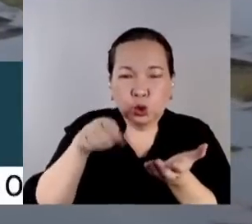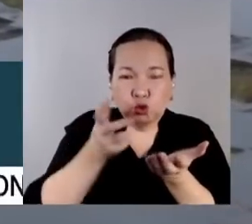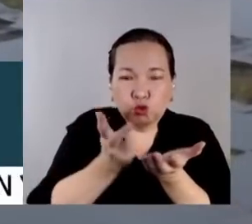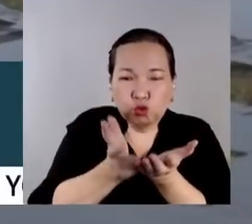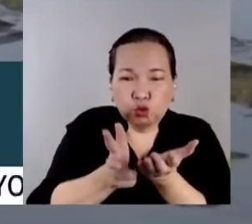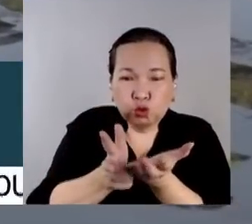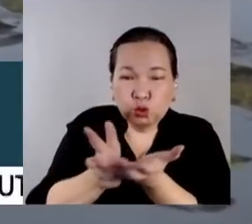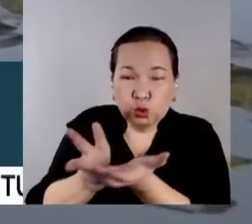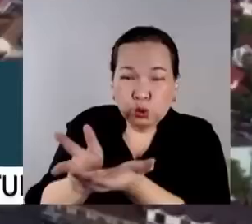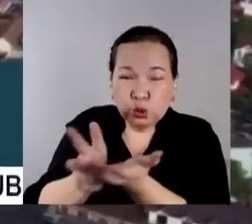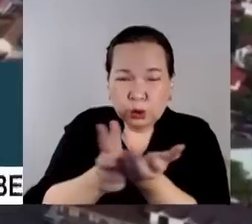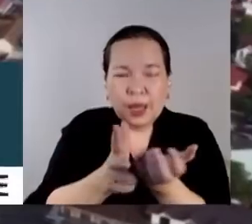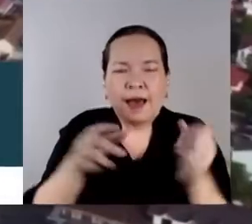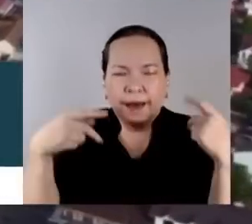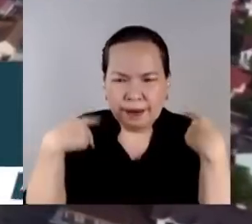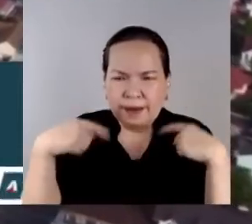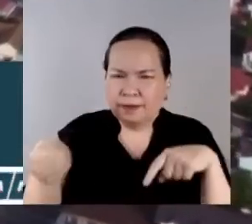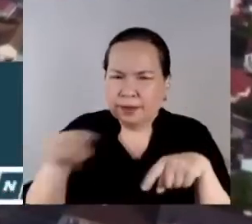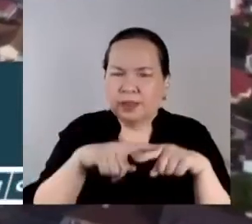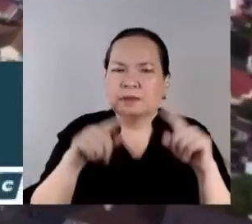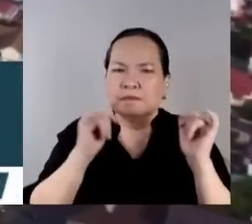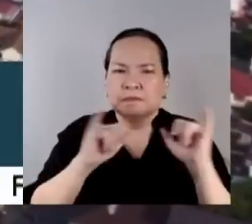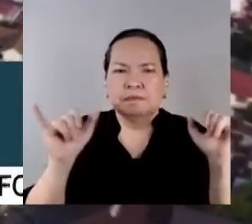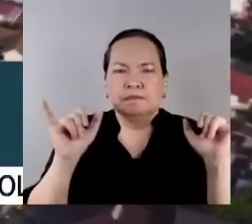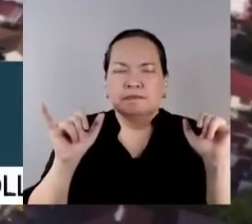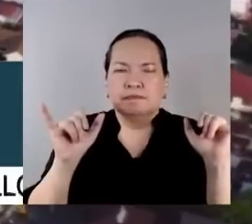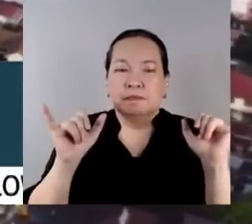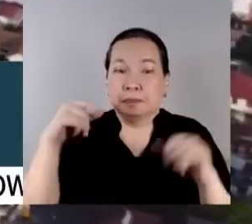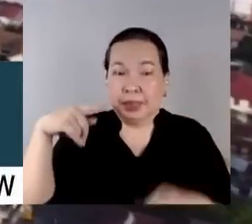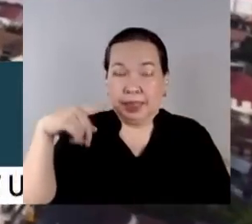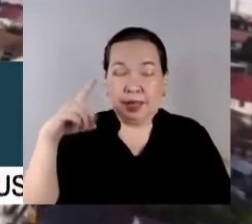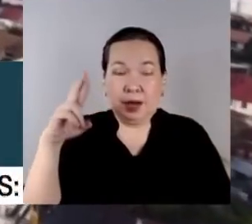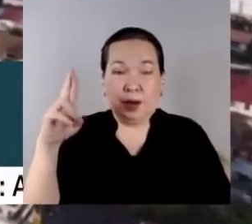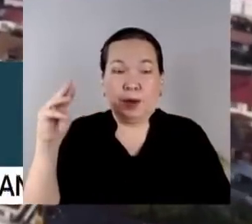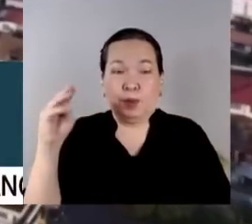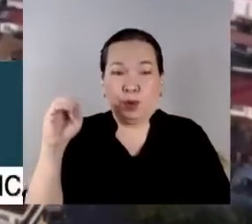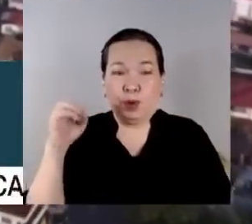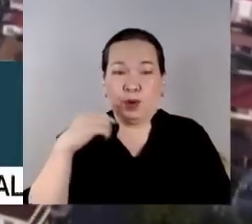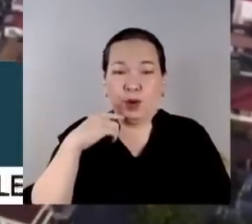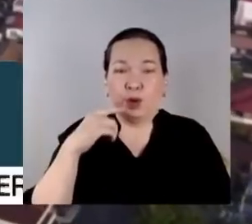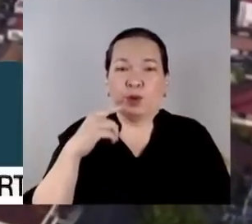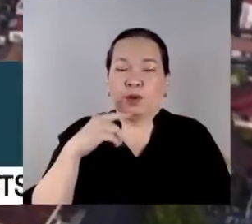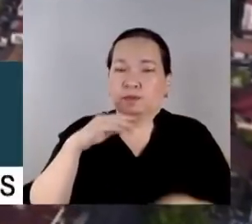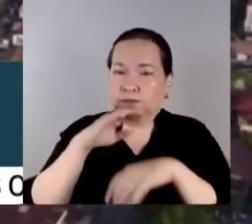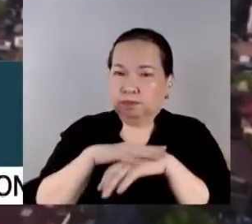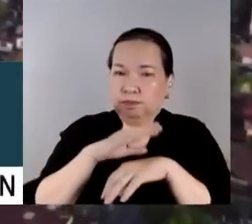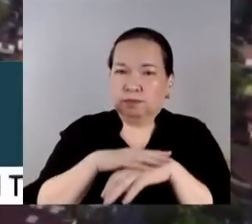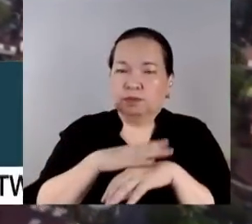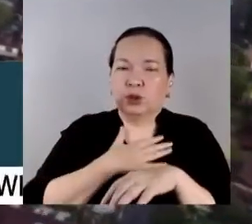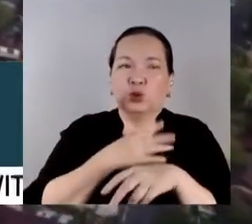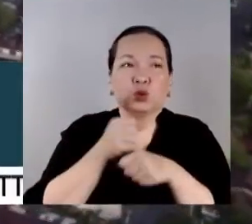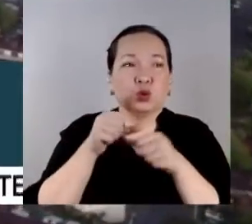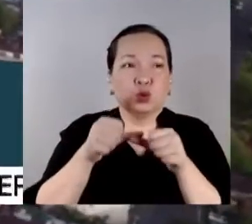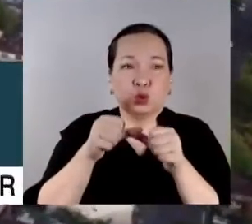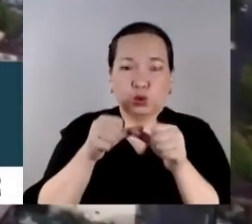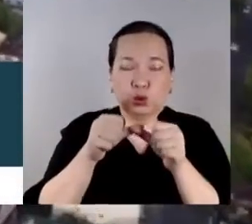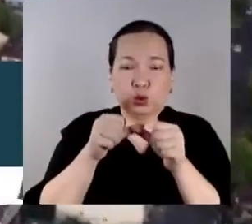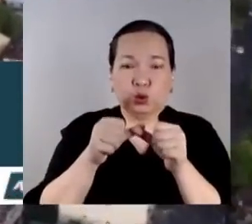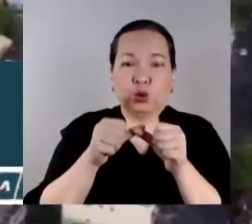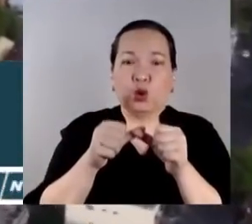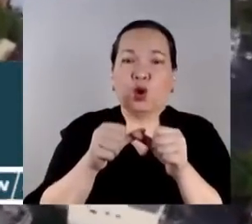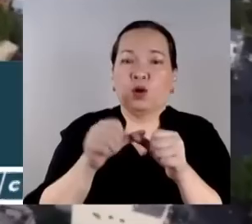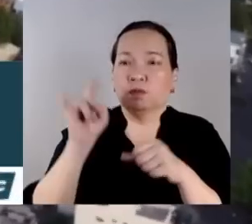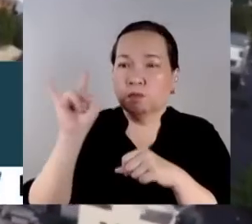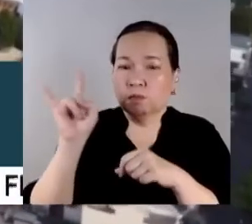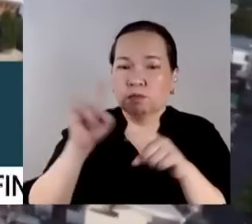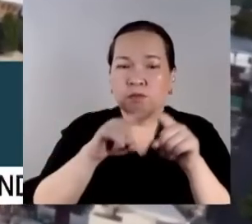the PDRMO has reiterated for the public to heed their advice to continue to monitor social media and different